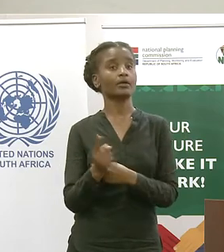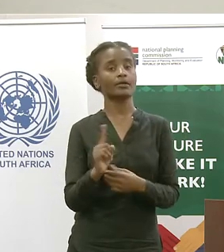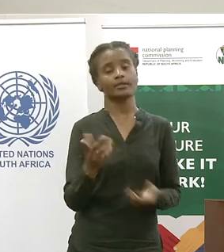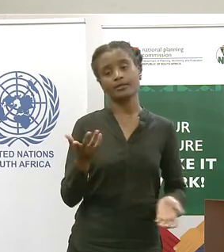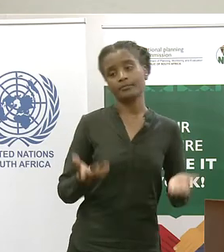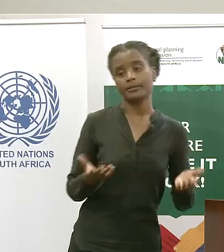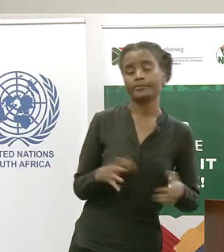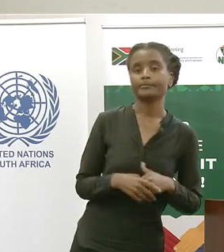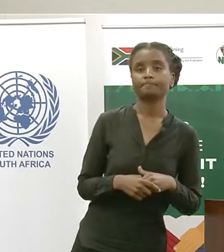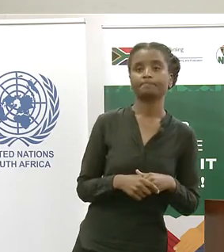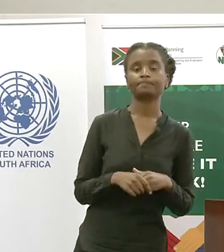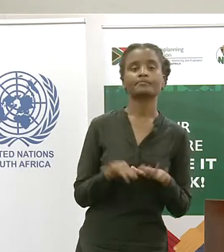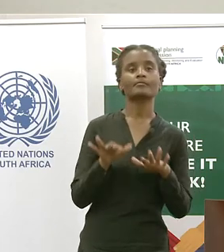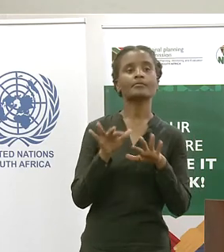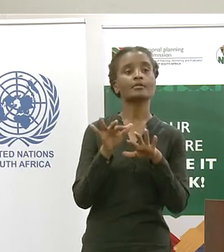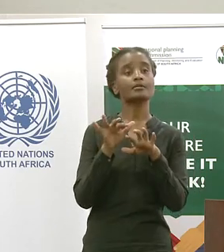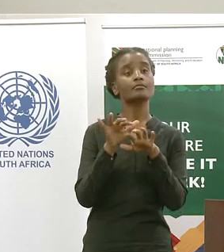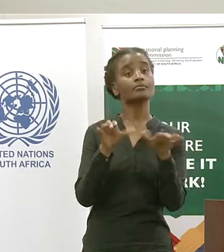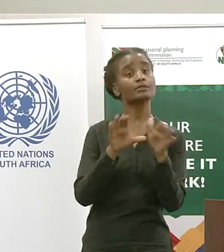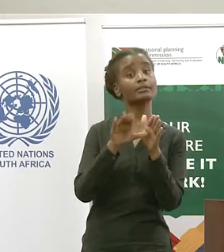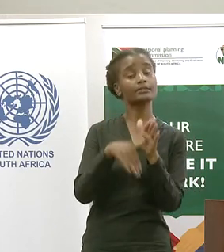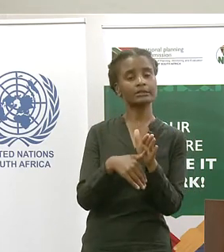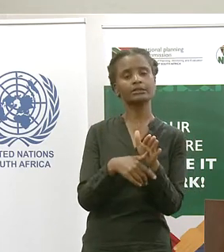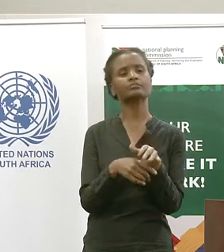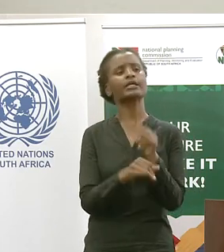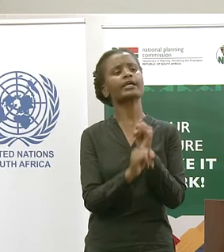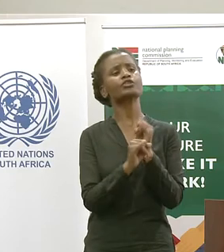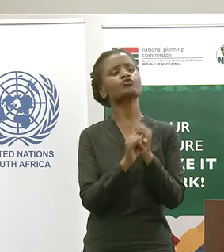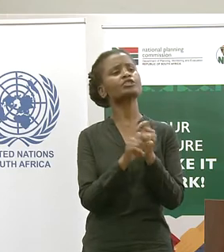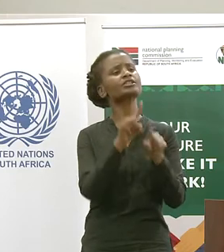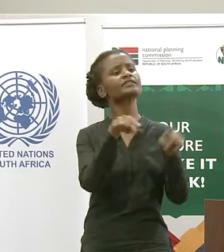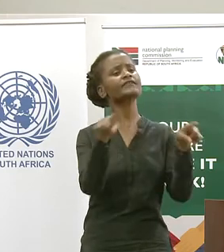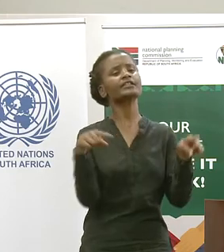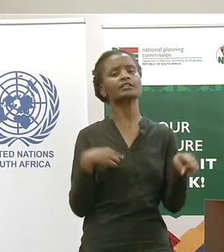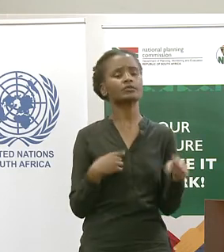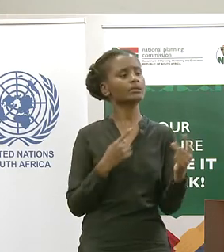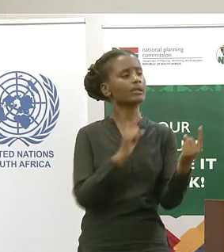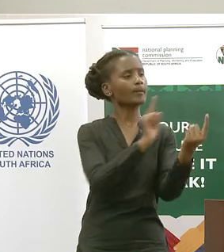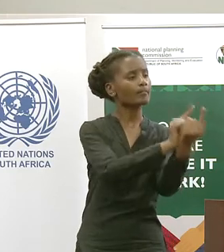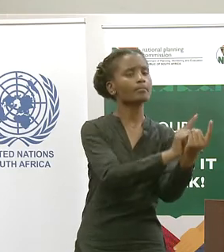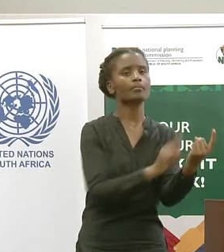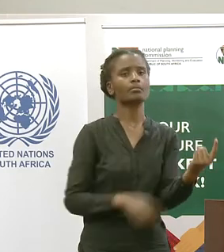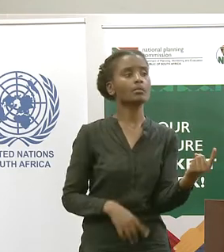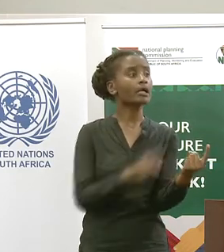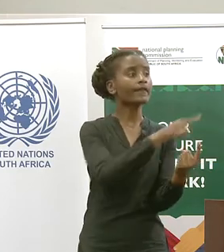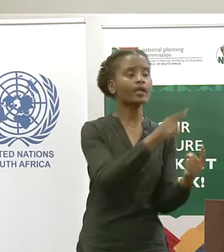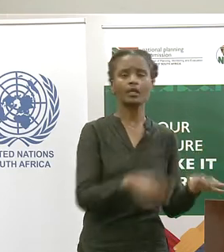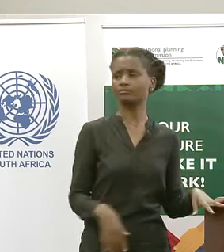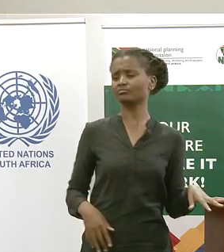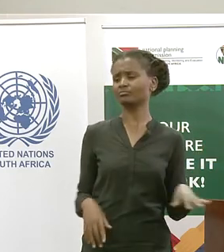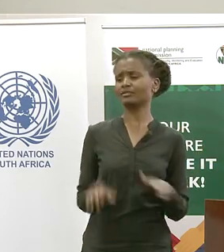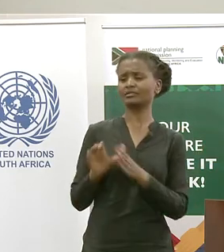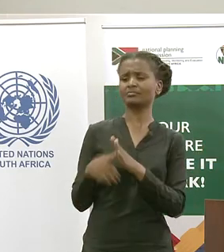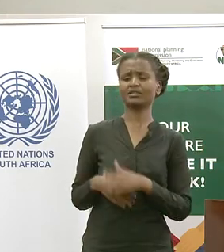is that sometimes when persons with disabilities are approaching these institutions, they are so anti-disability, and it's